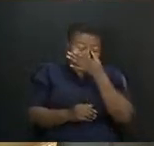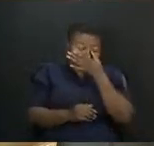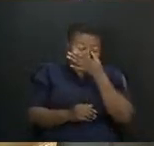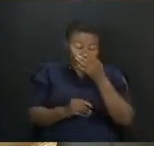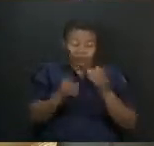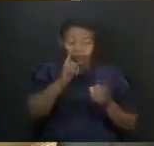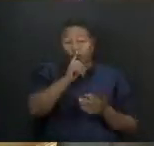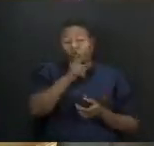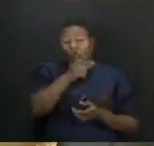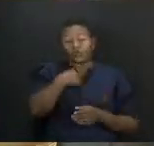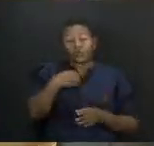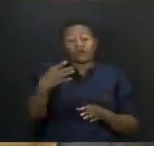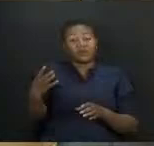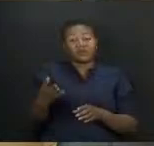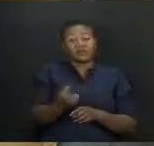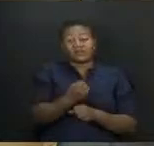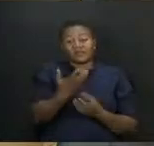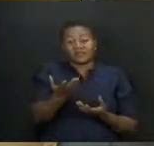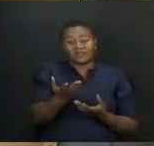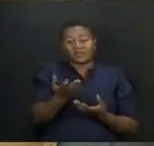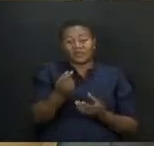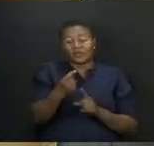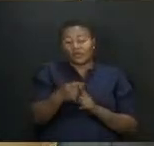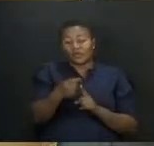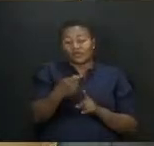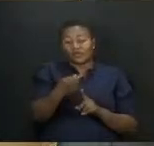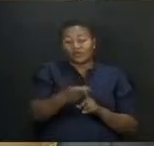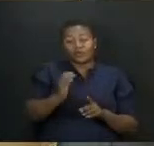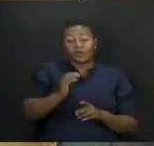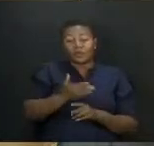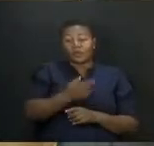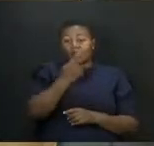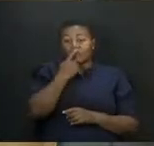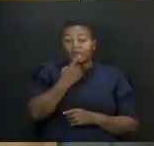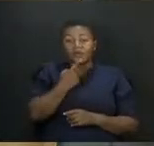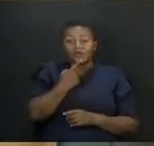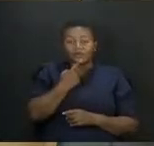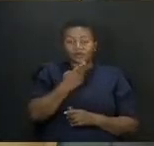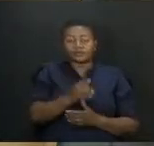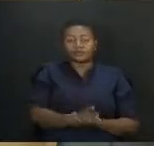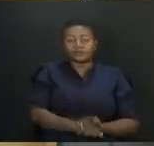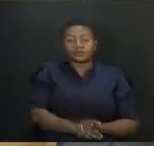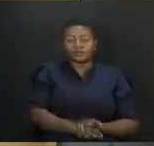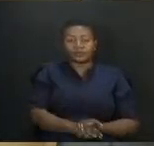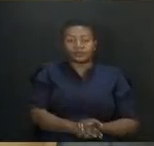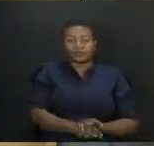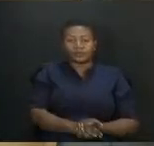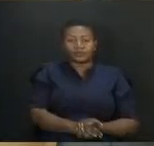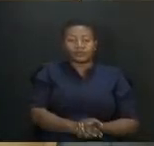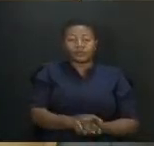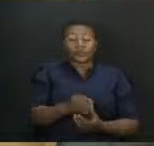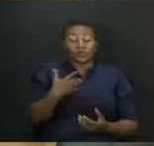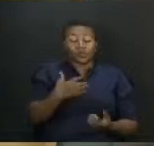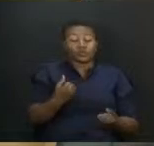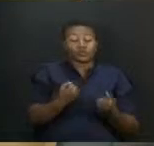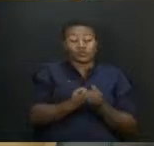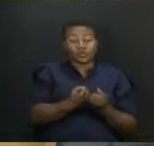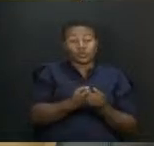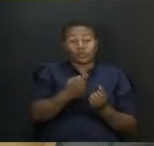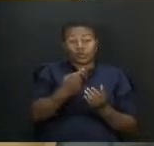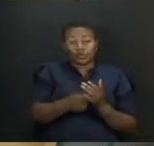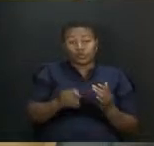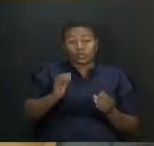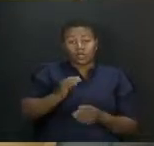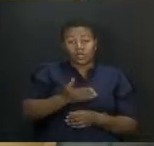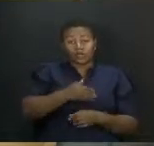our way. But I think just to support what my honourable brother is saying, the minister